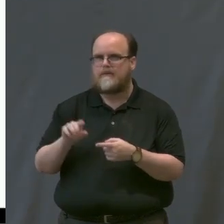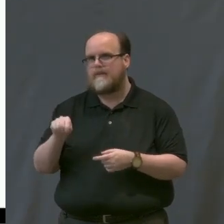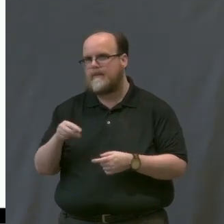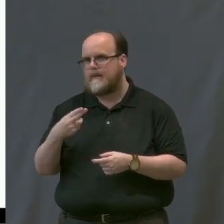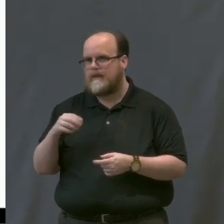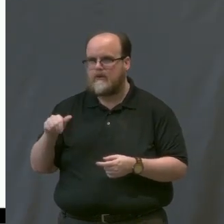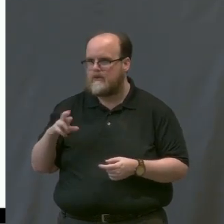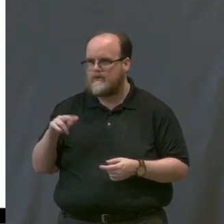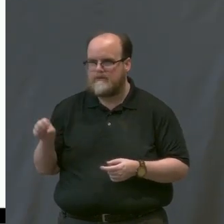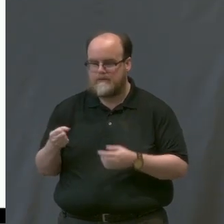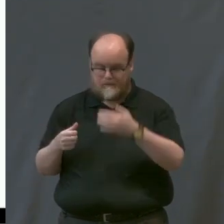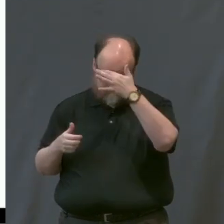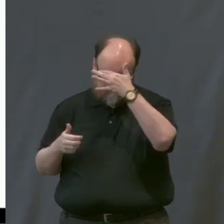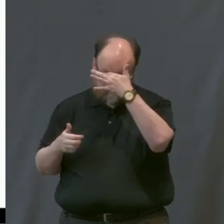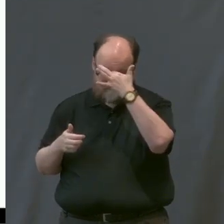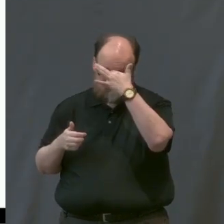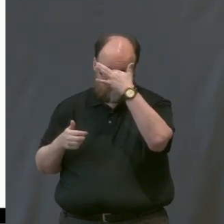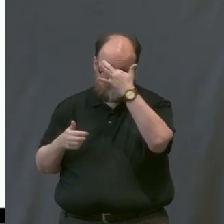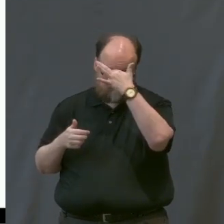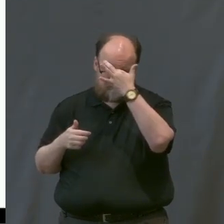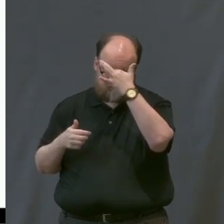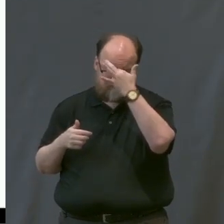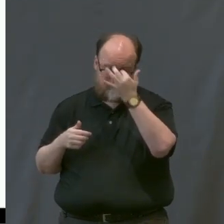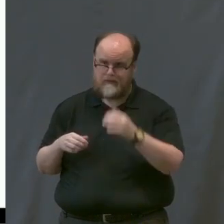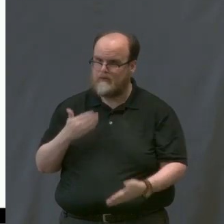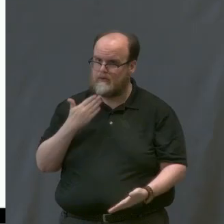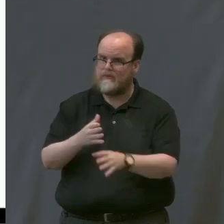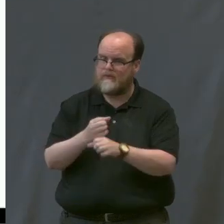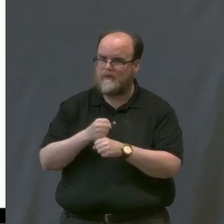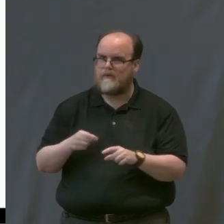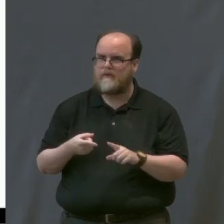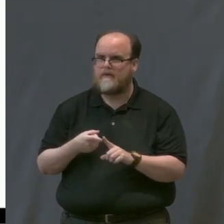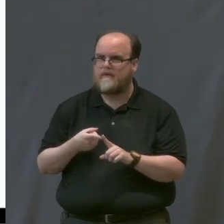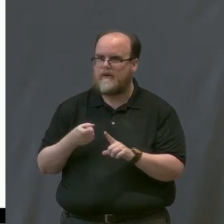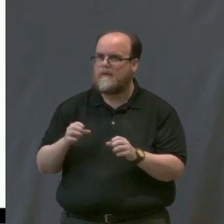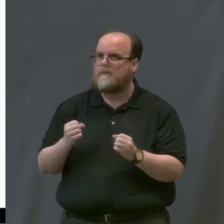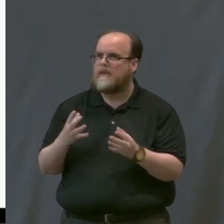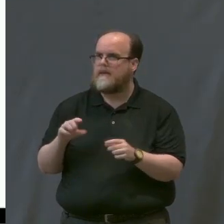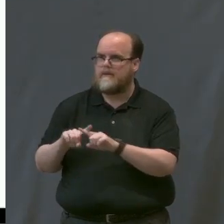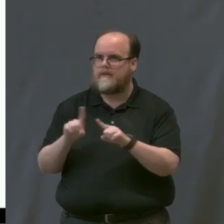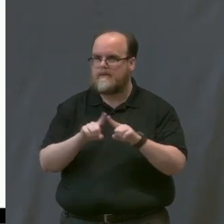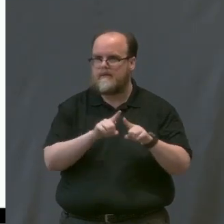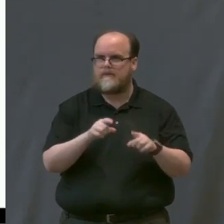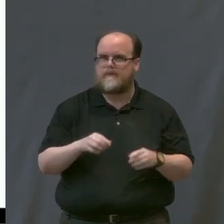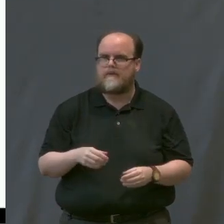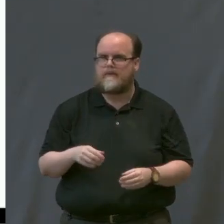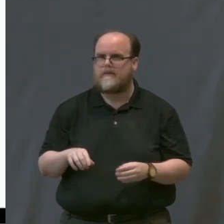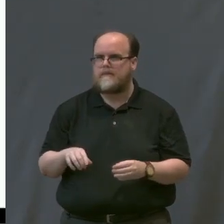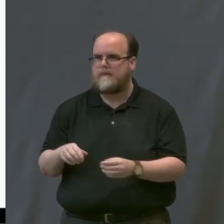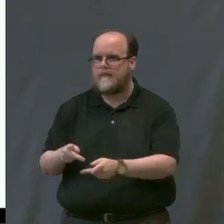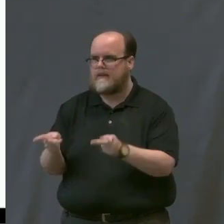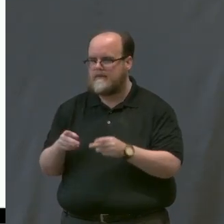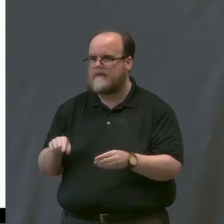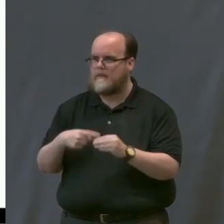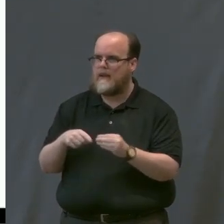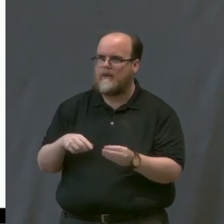Englishman's. You're getting a good summary from lots of different sources on the actual meaning of this word. What you need to do